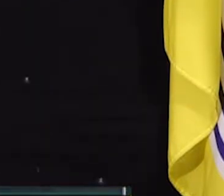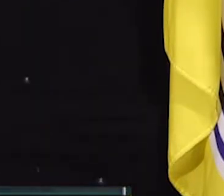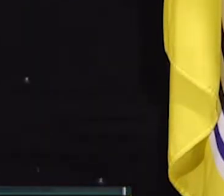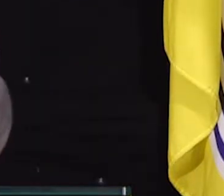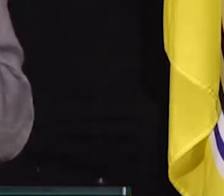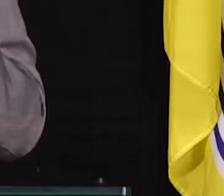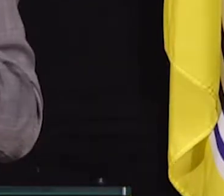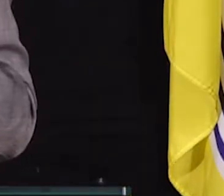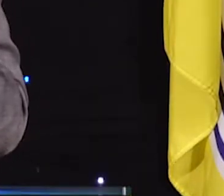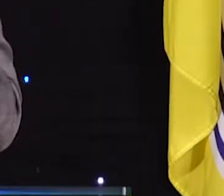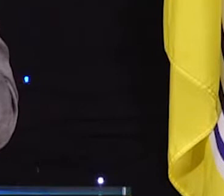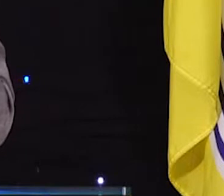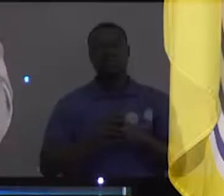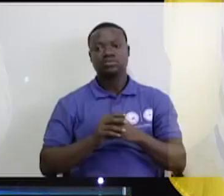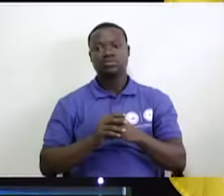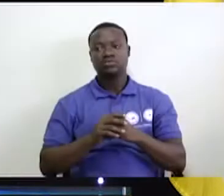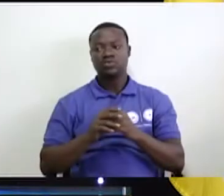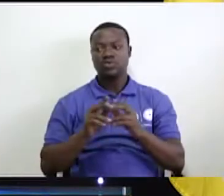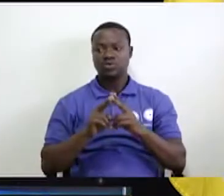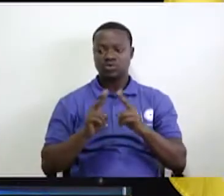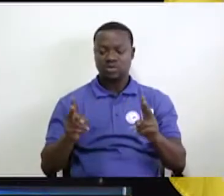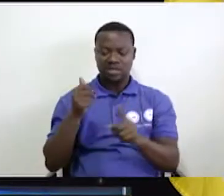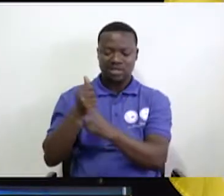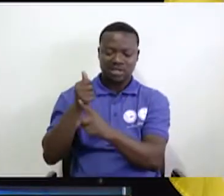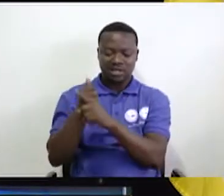seal the new covenant.